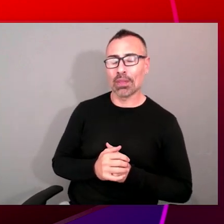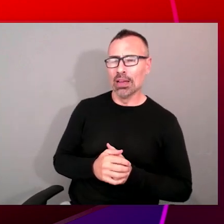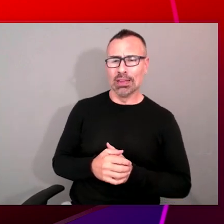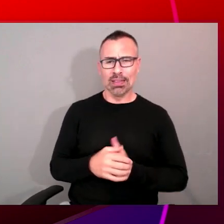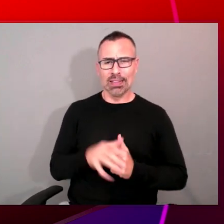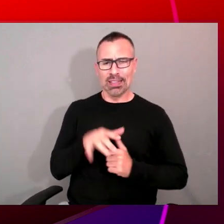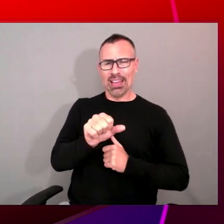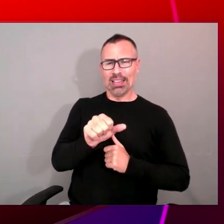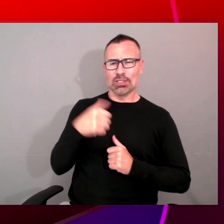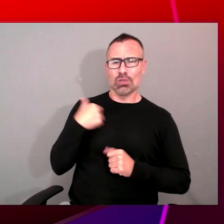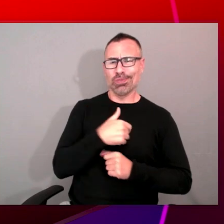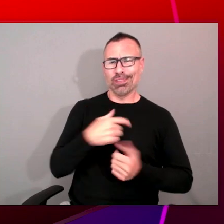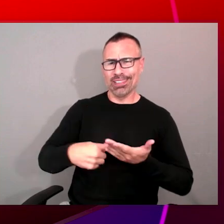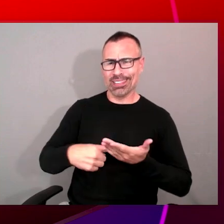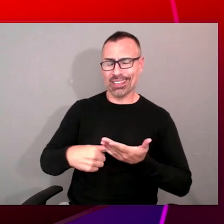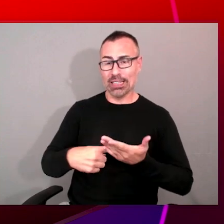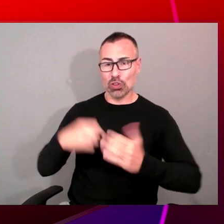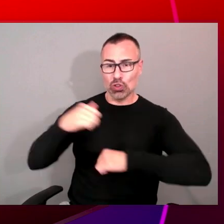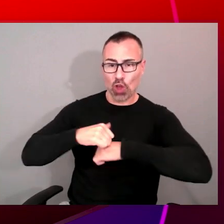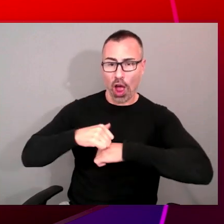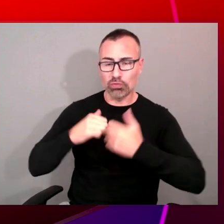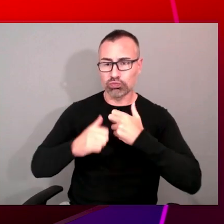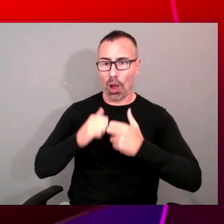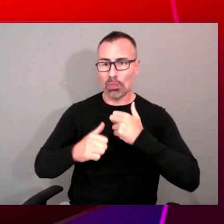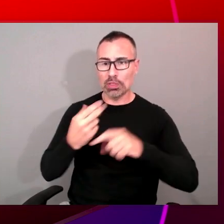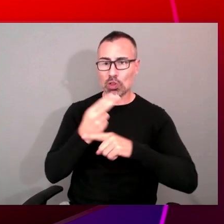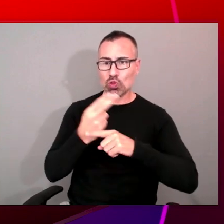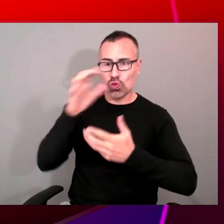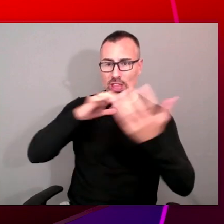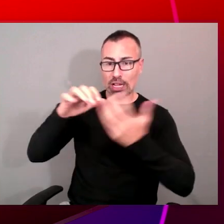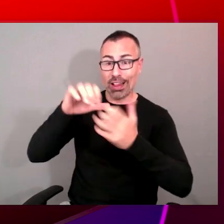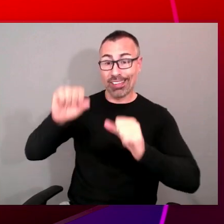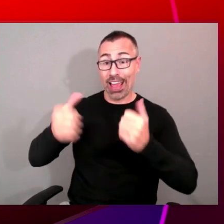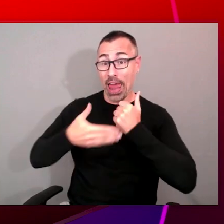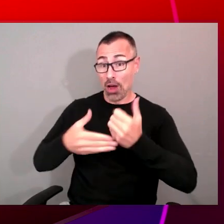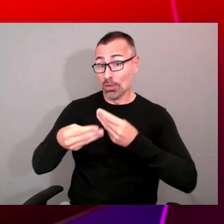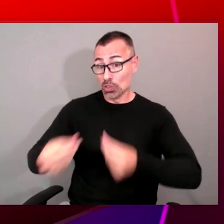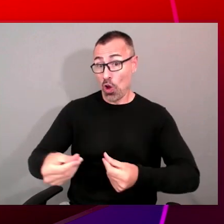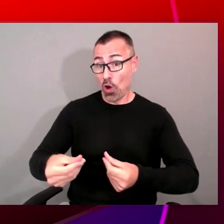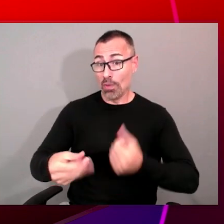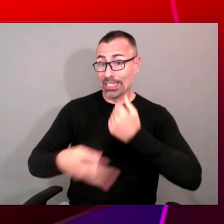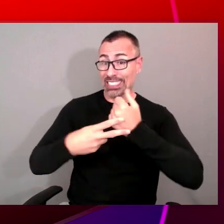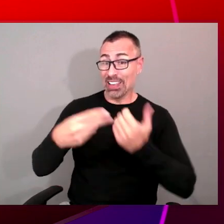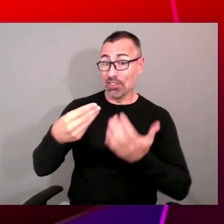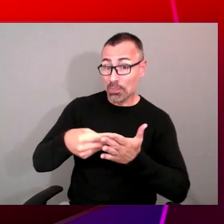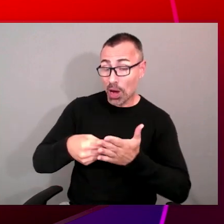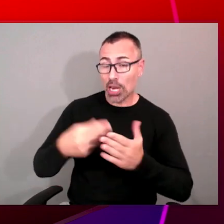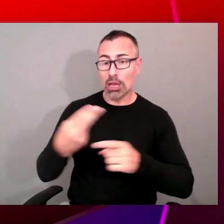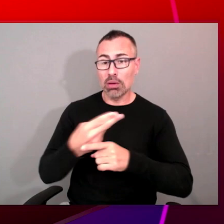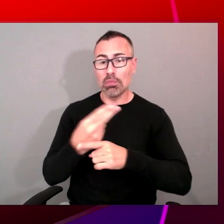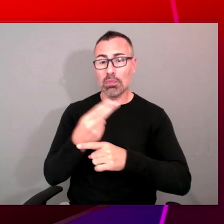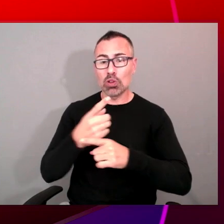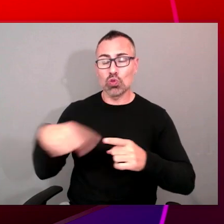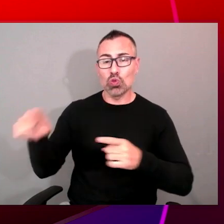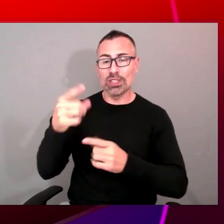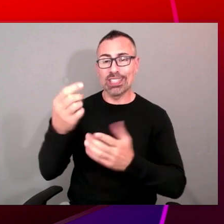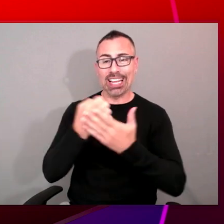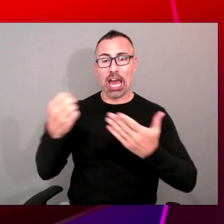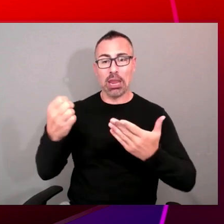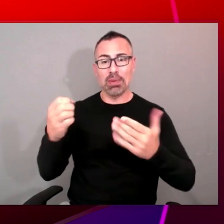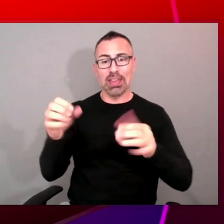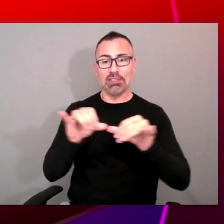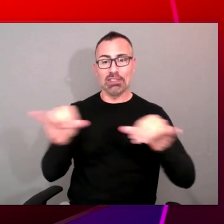that using the cloud can help you solve by saving money, by using economies of scale. And we tend